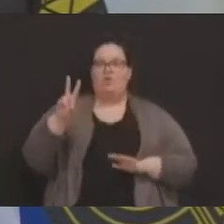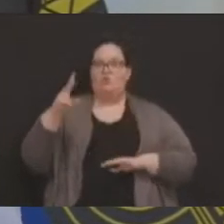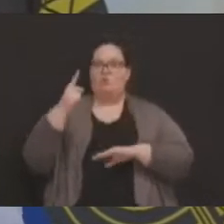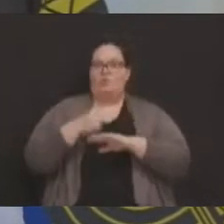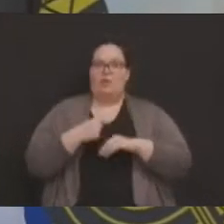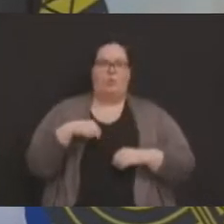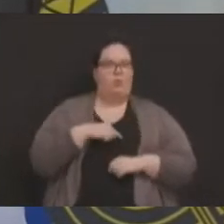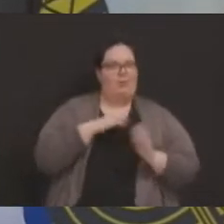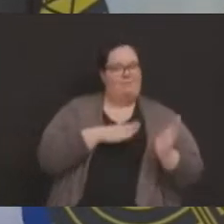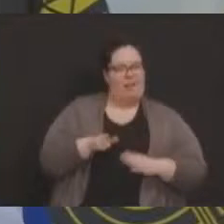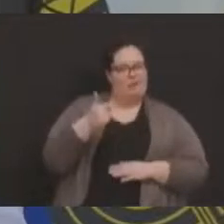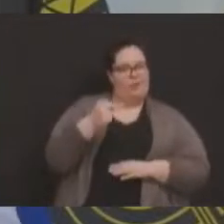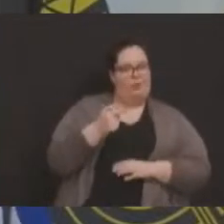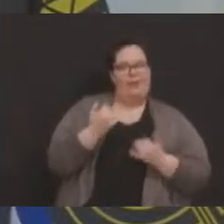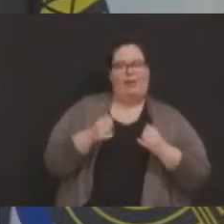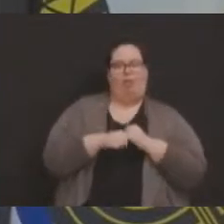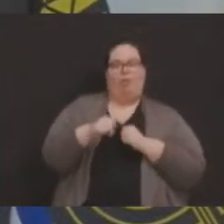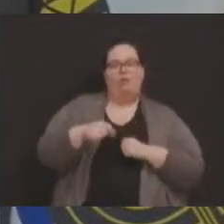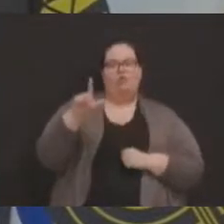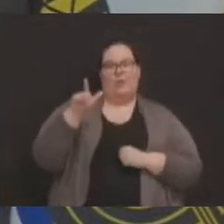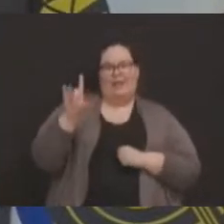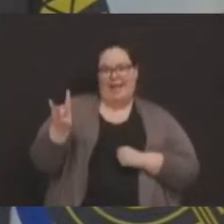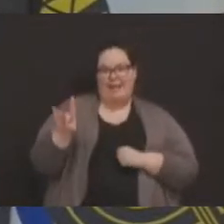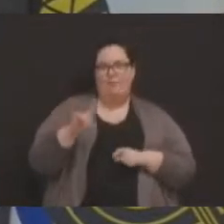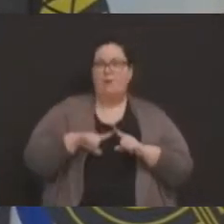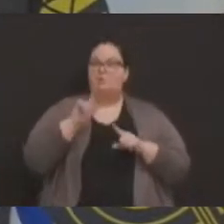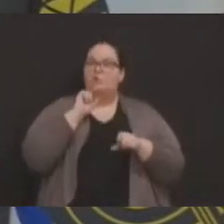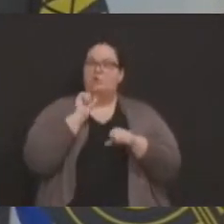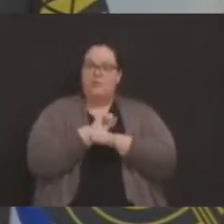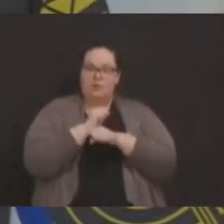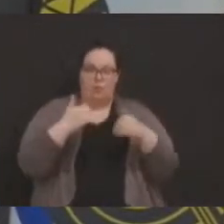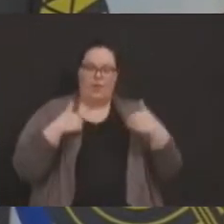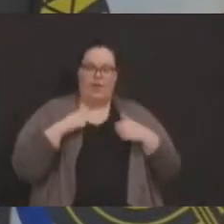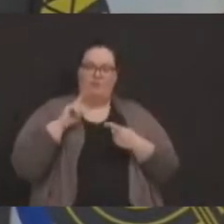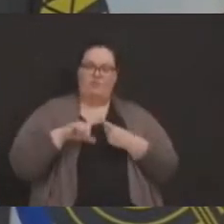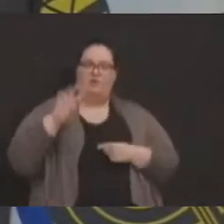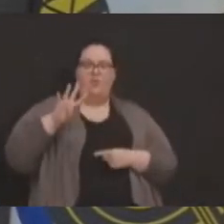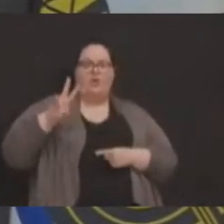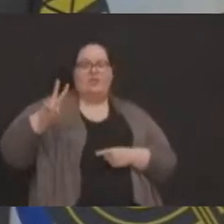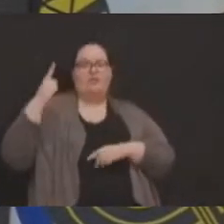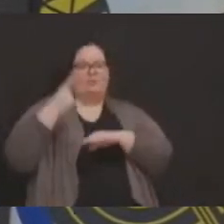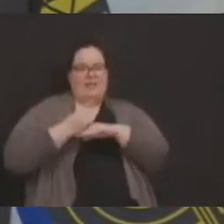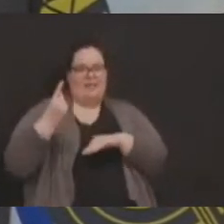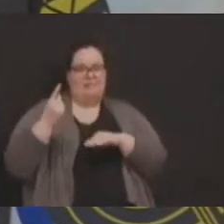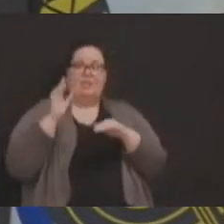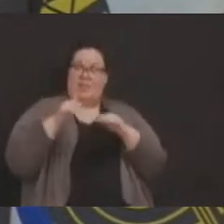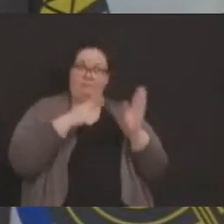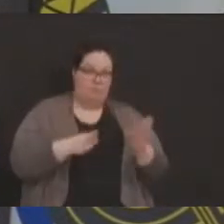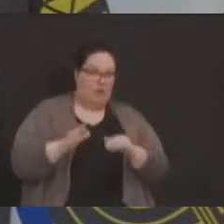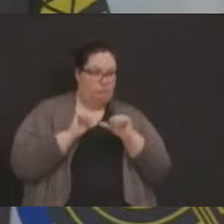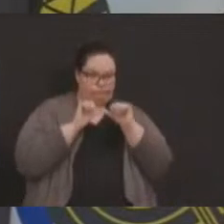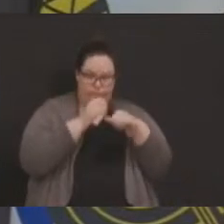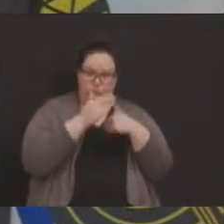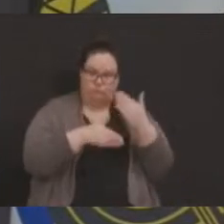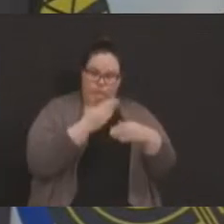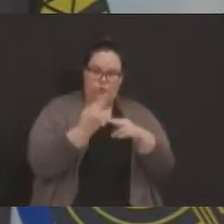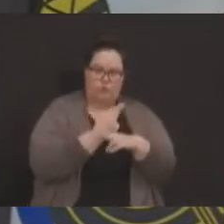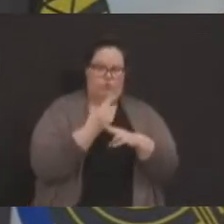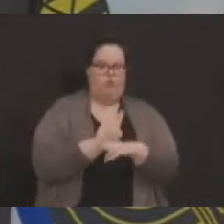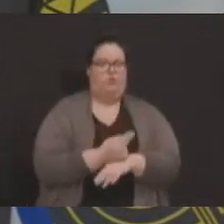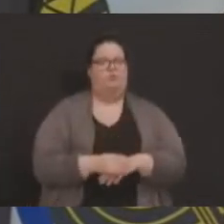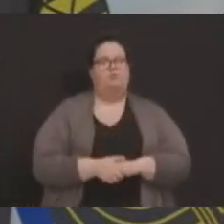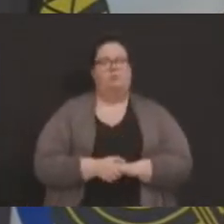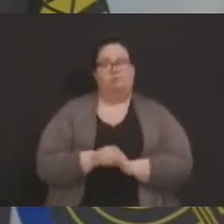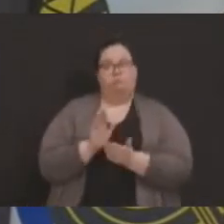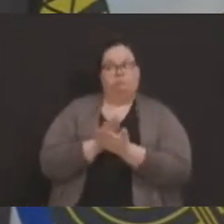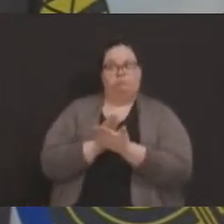the immunization task force on their work that has contributed to all of this. The planning is extensive. The